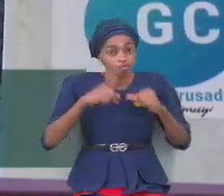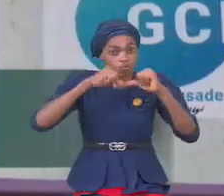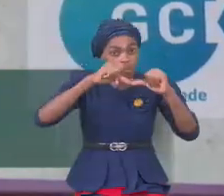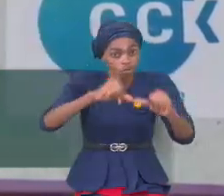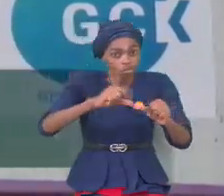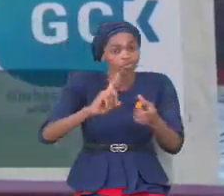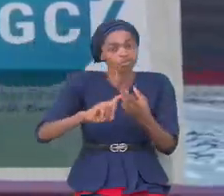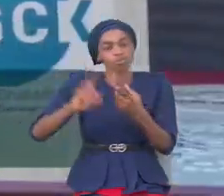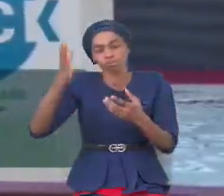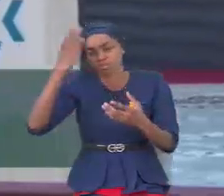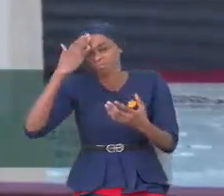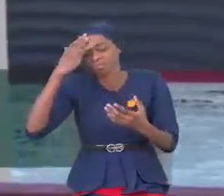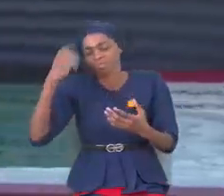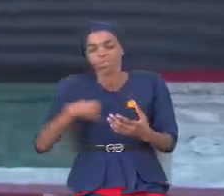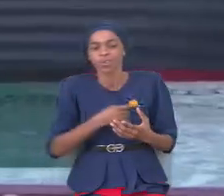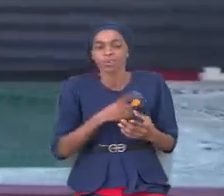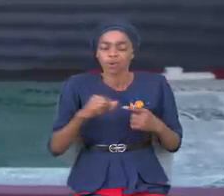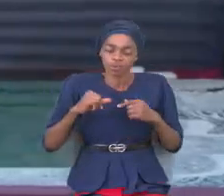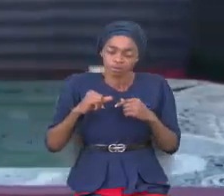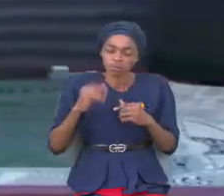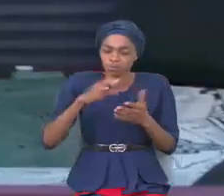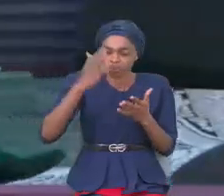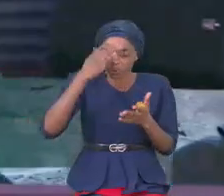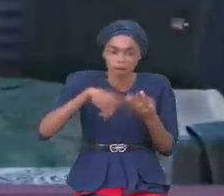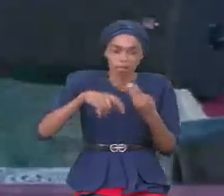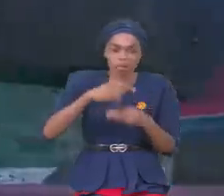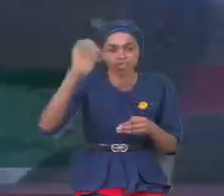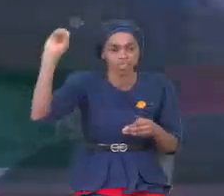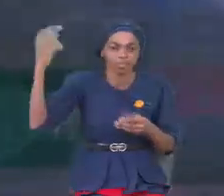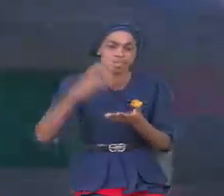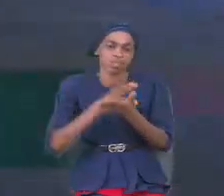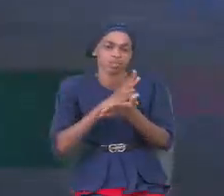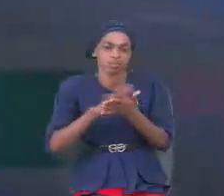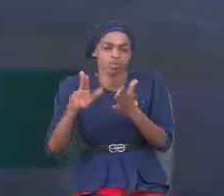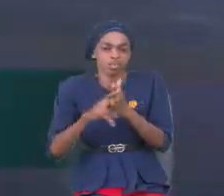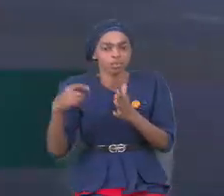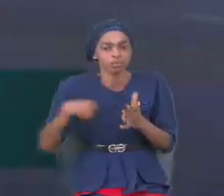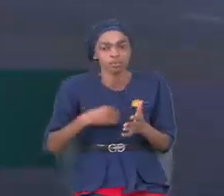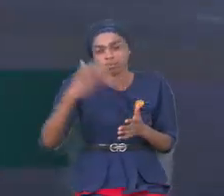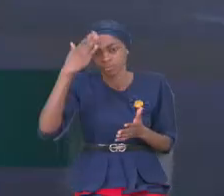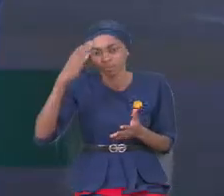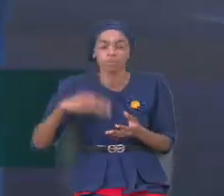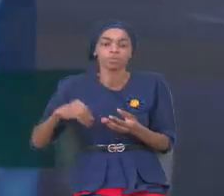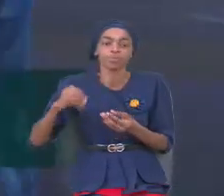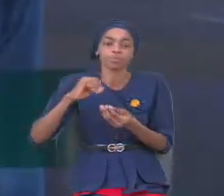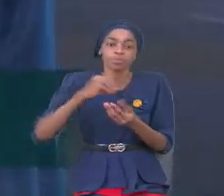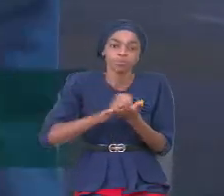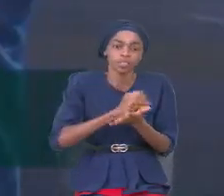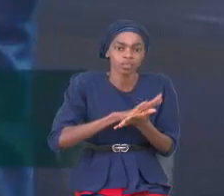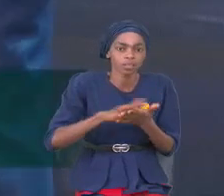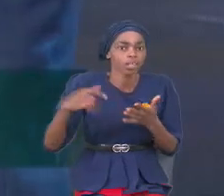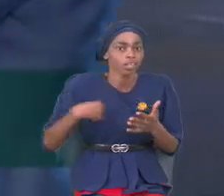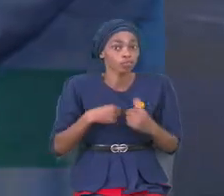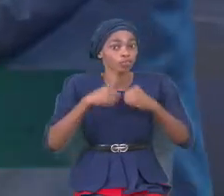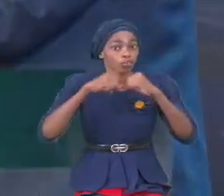holiness and about sanctification. And we don't stop there. If we follow on to know, we'll know the power of the Spirit